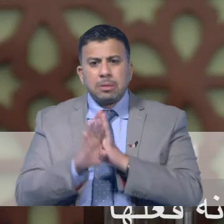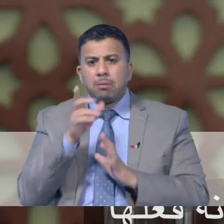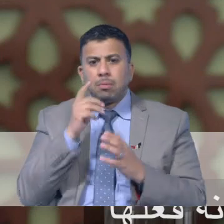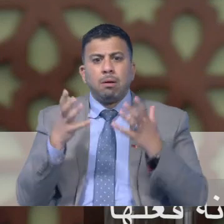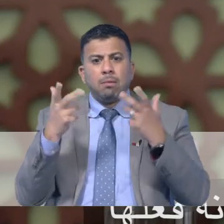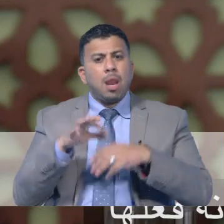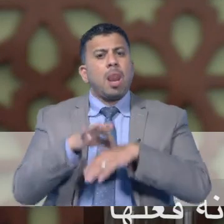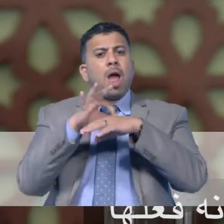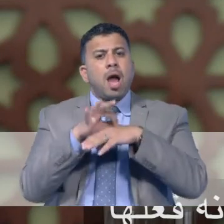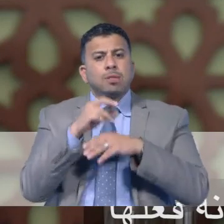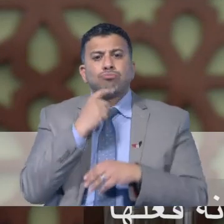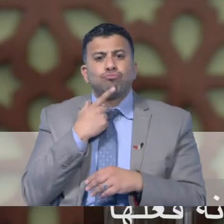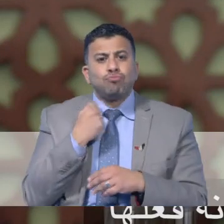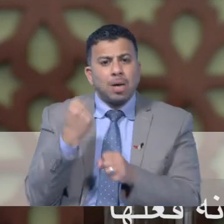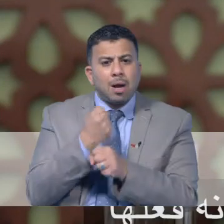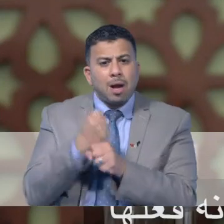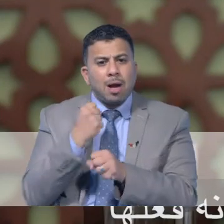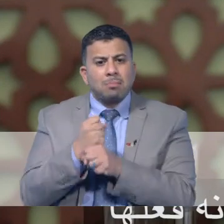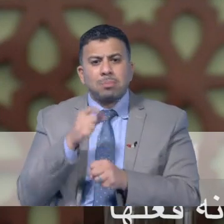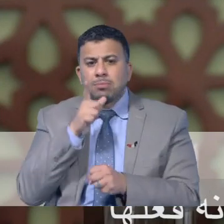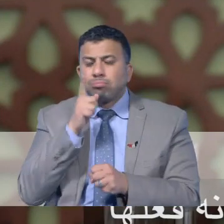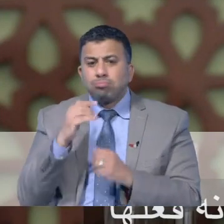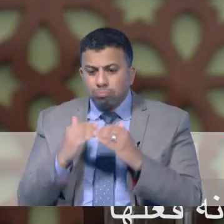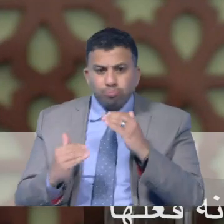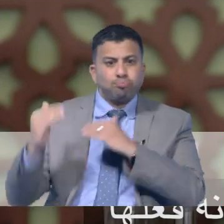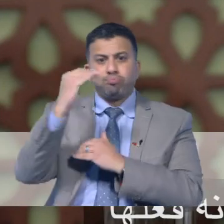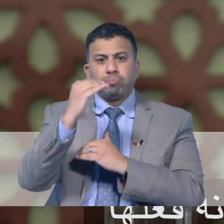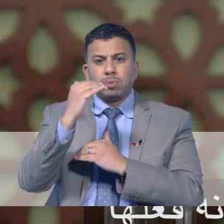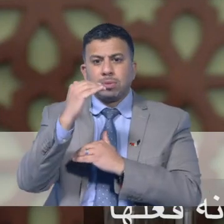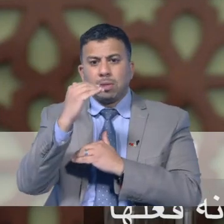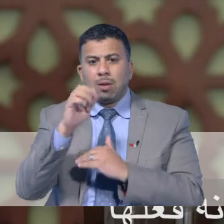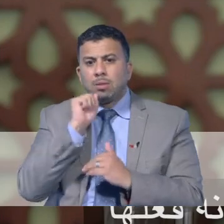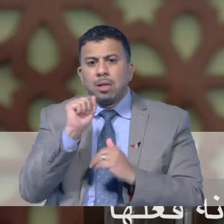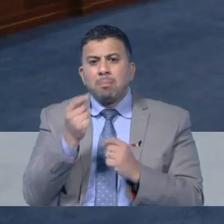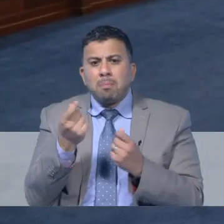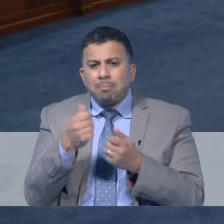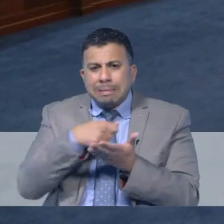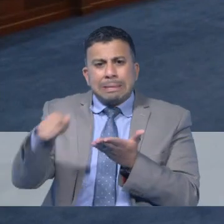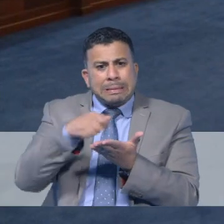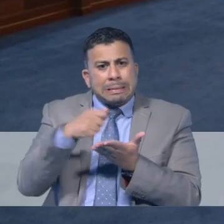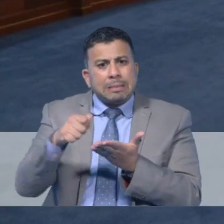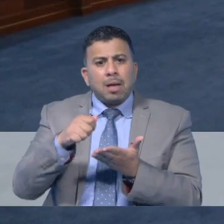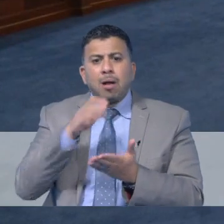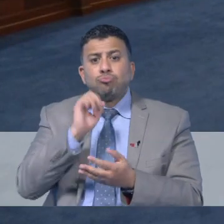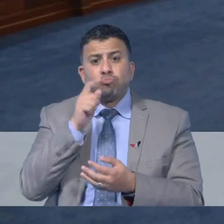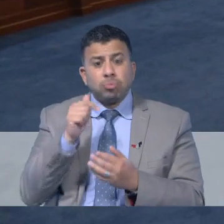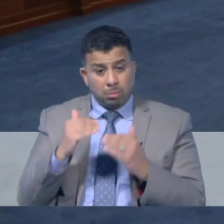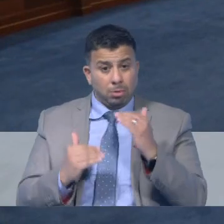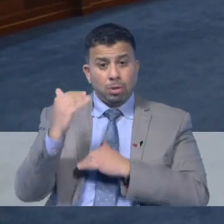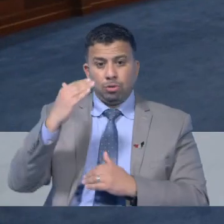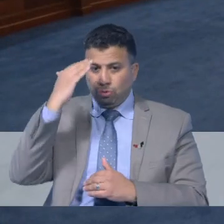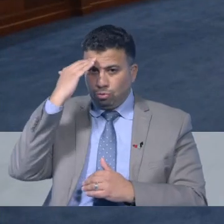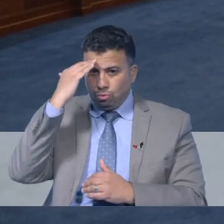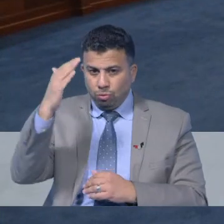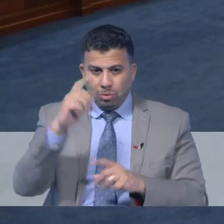millions, putting more stuff, but I think you've done it. We are very thankful